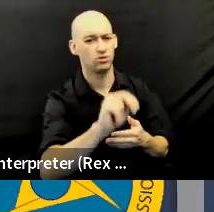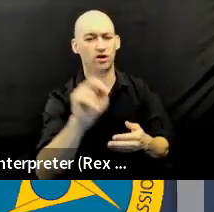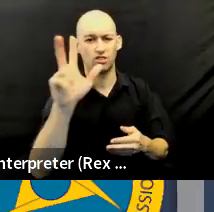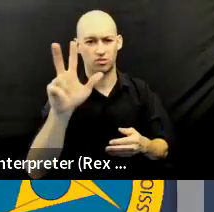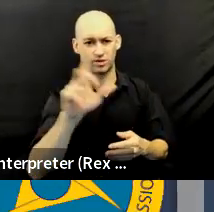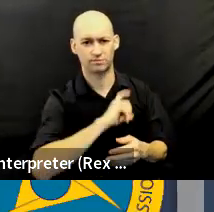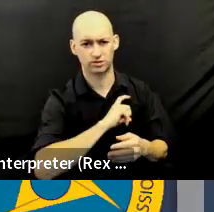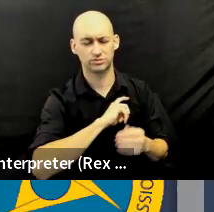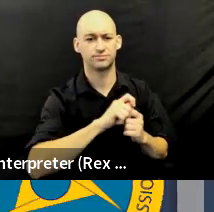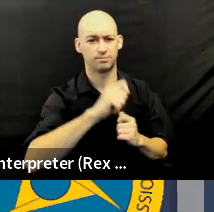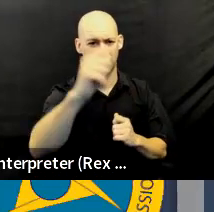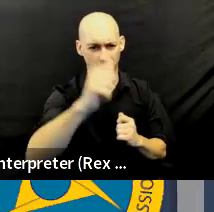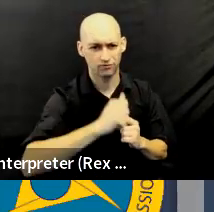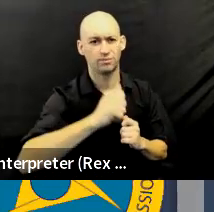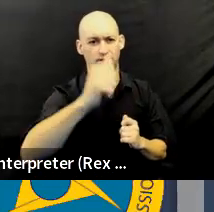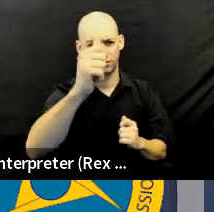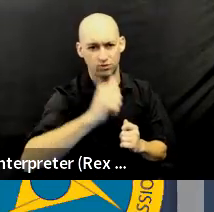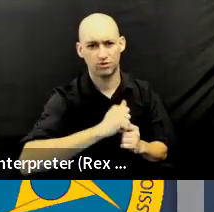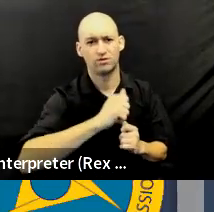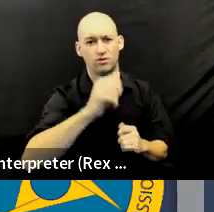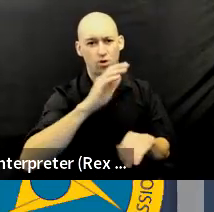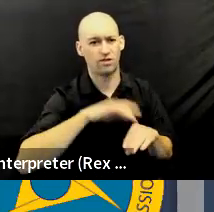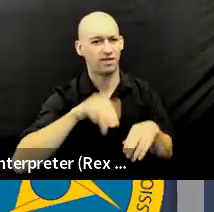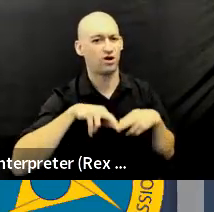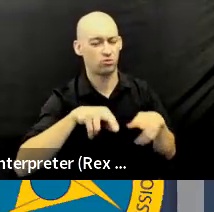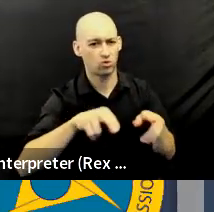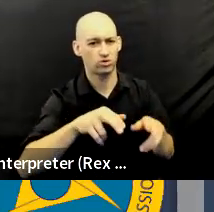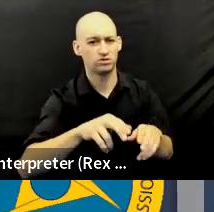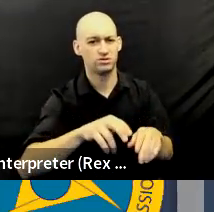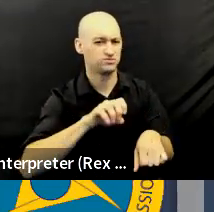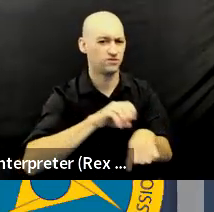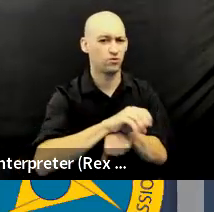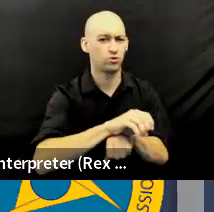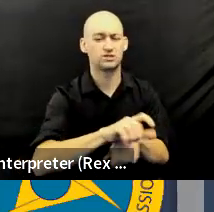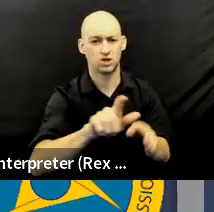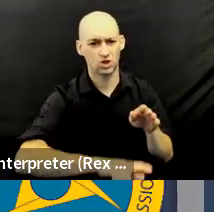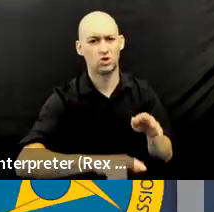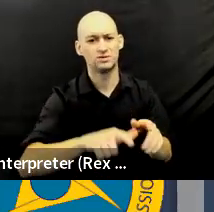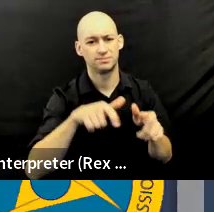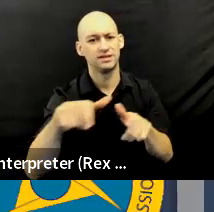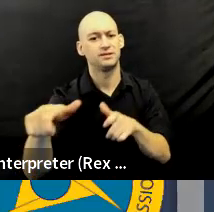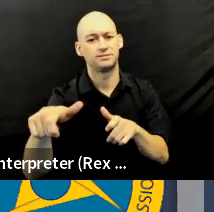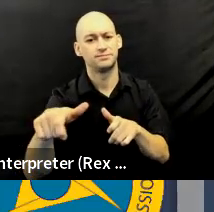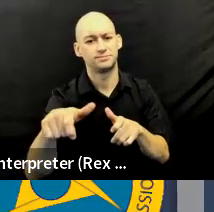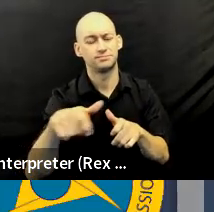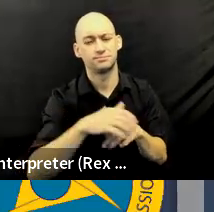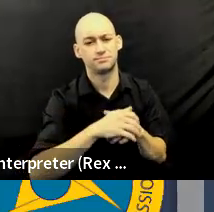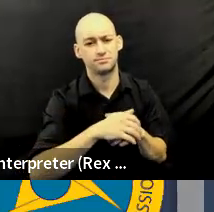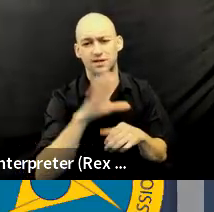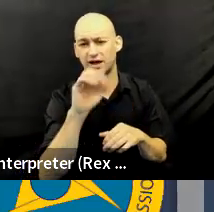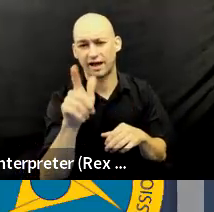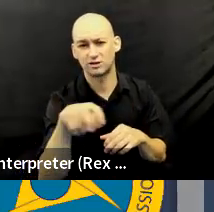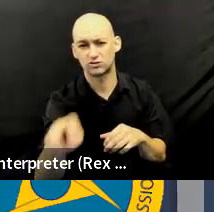officers patrolling this roadway to enforce speeds moving forward. And Caltrans has done a great